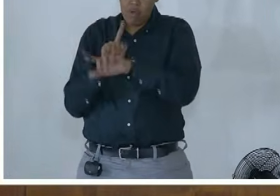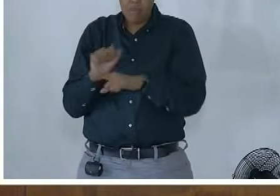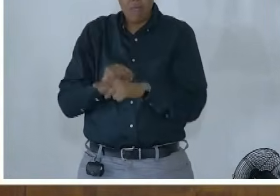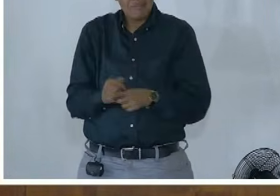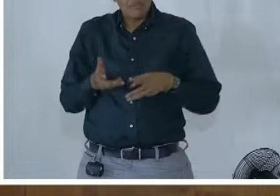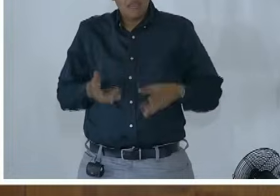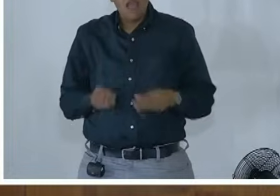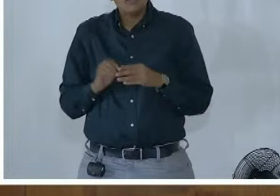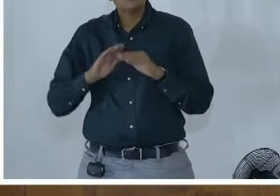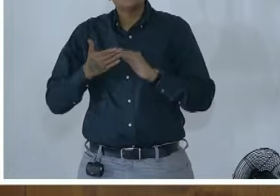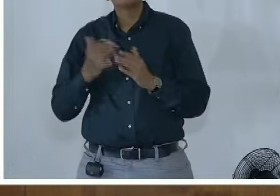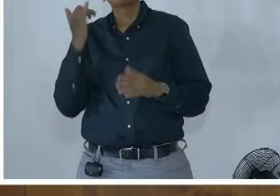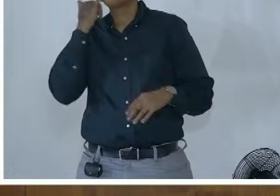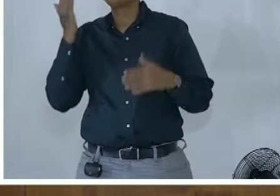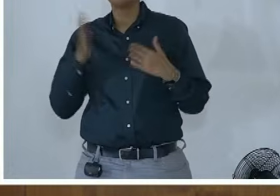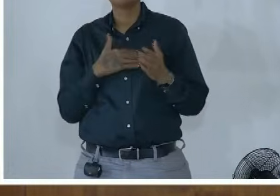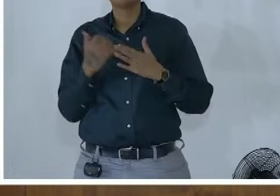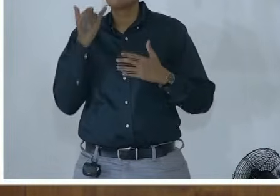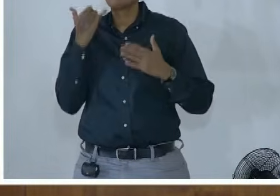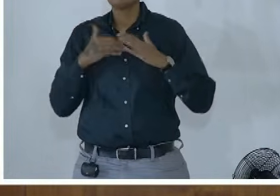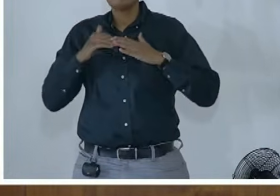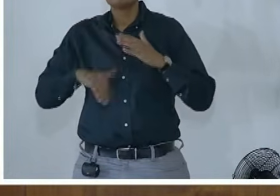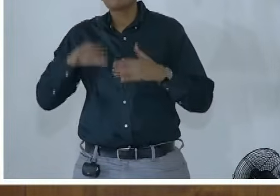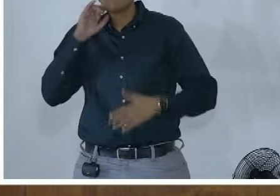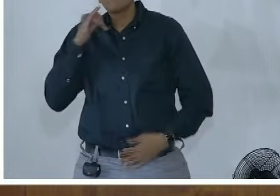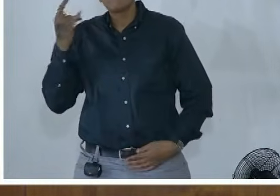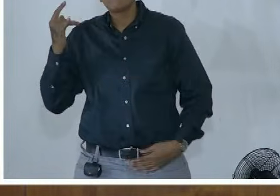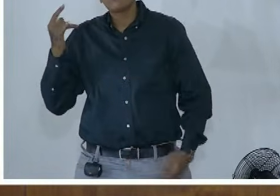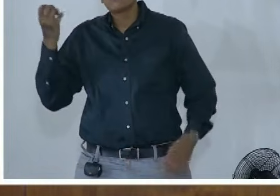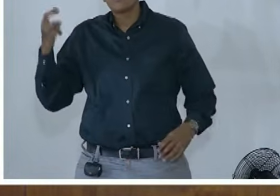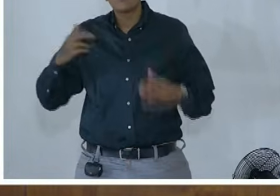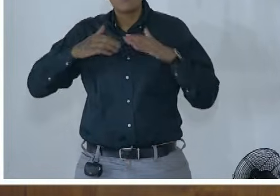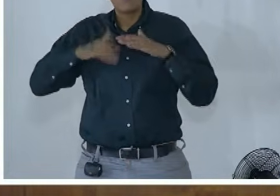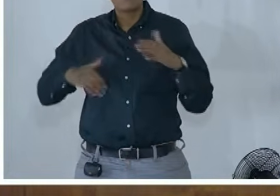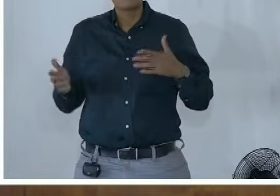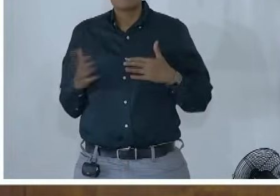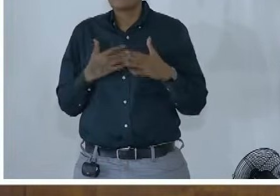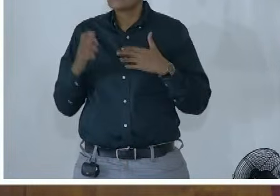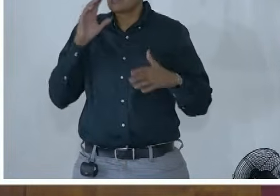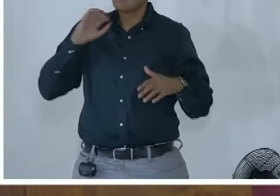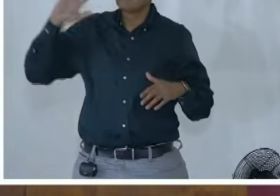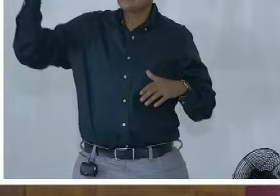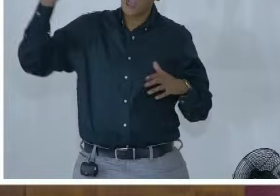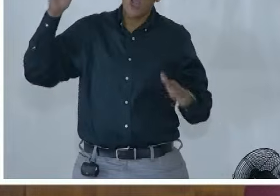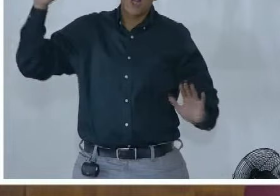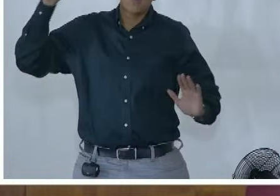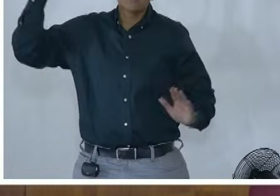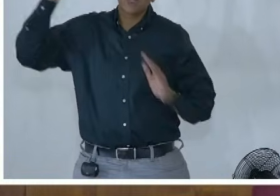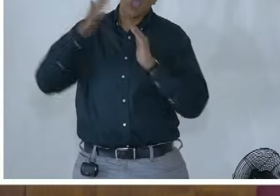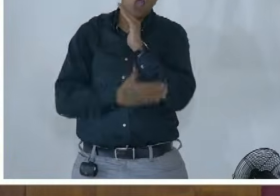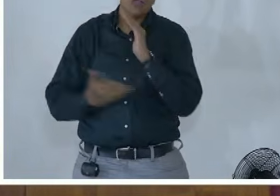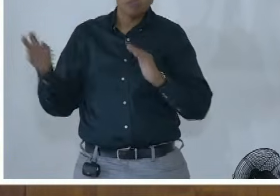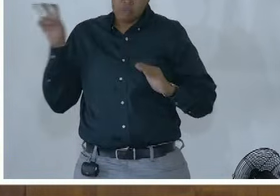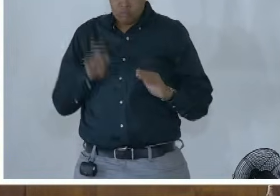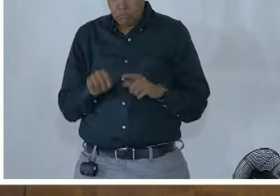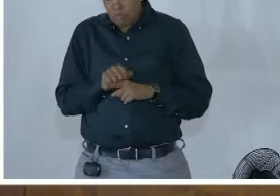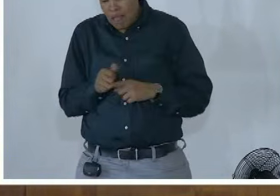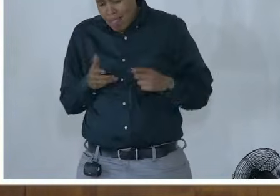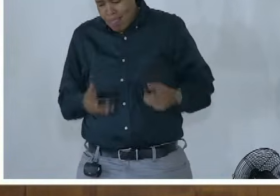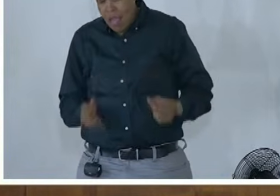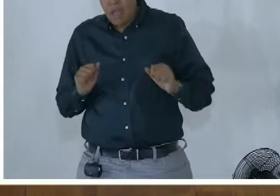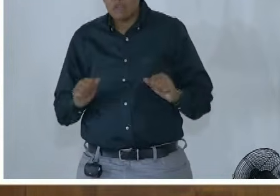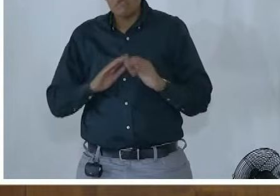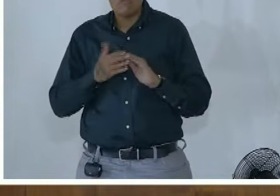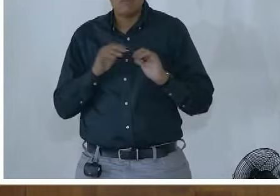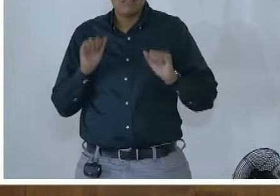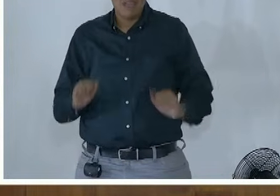mediators here, even if they are below 18 or under whatever age they're allowed to practice that in their country.